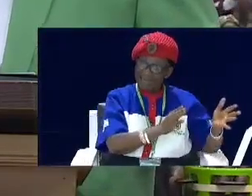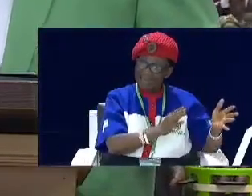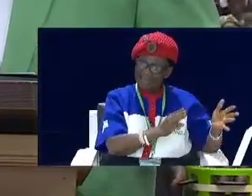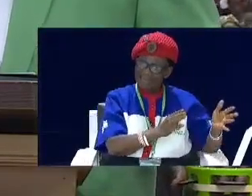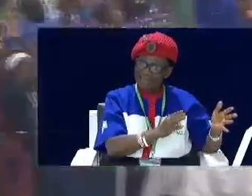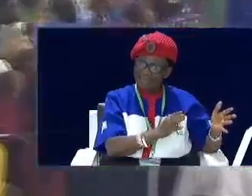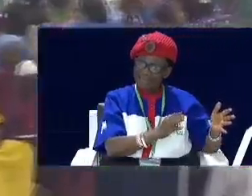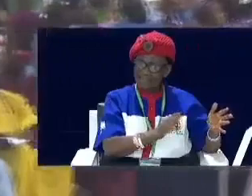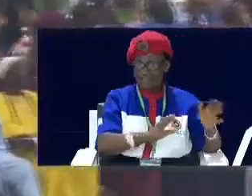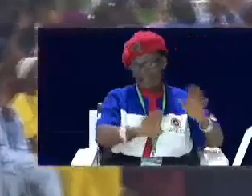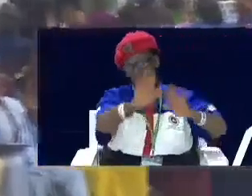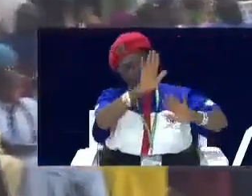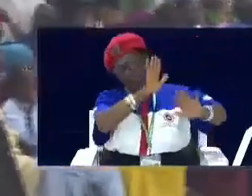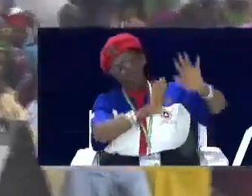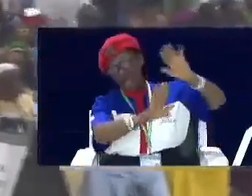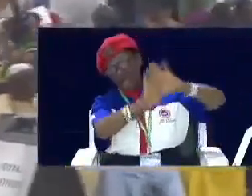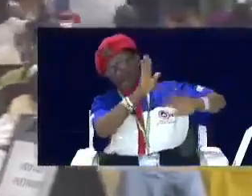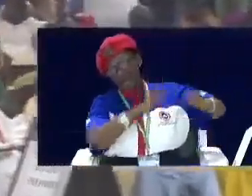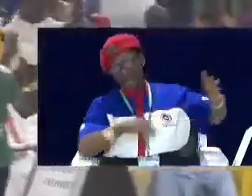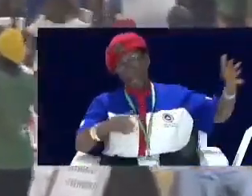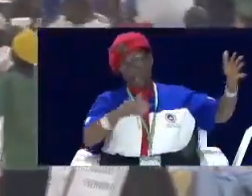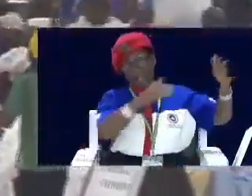Amen.